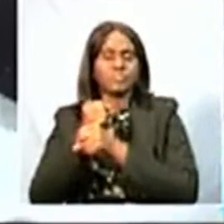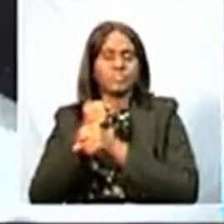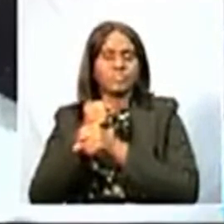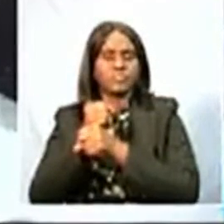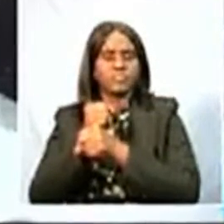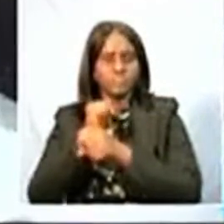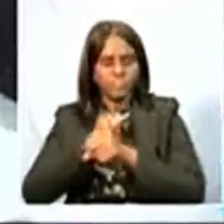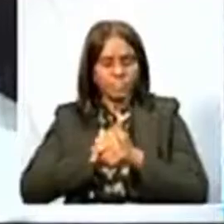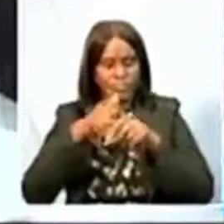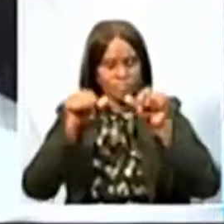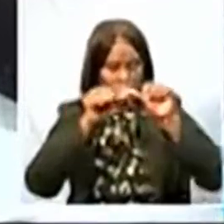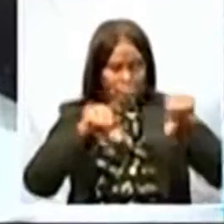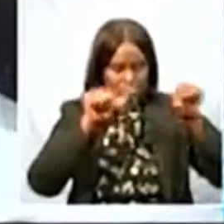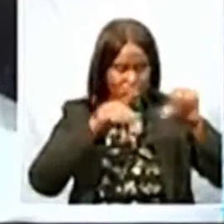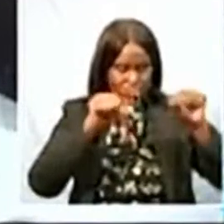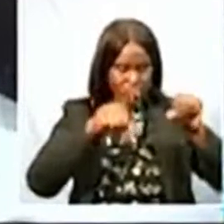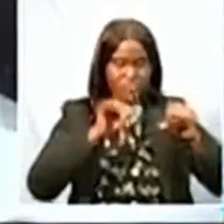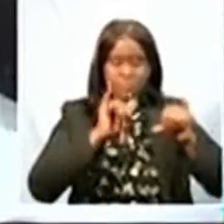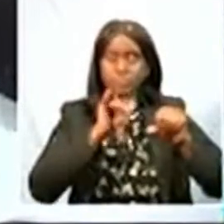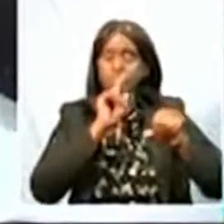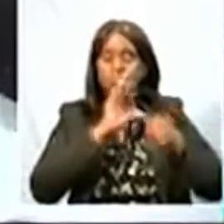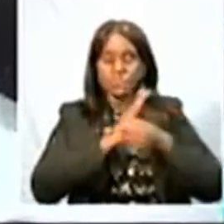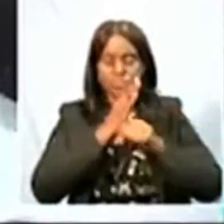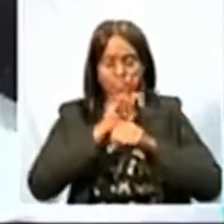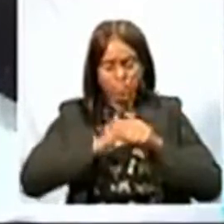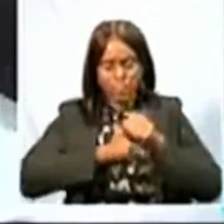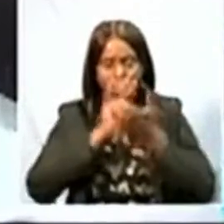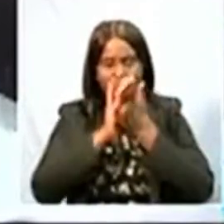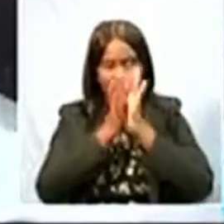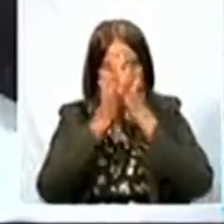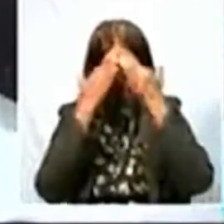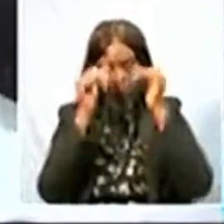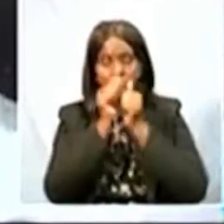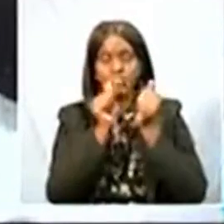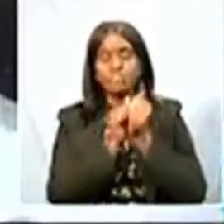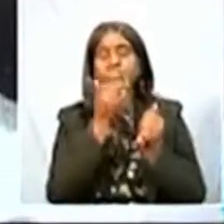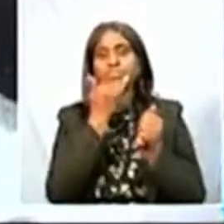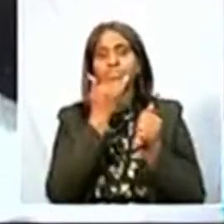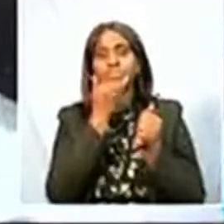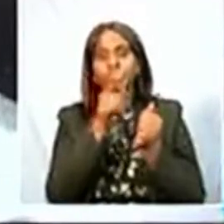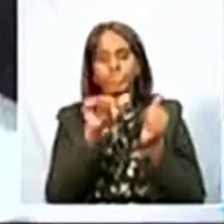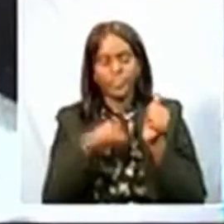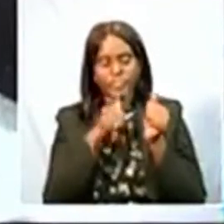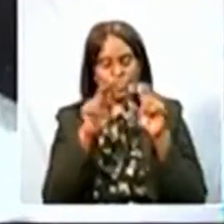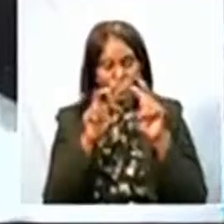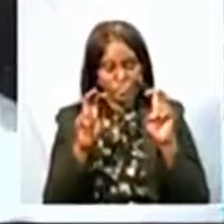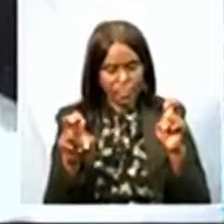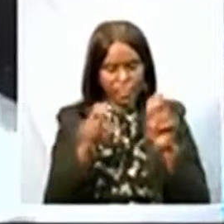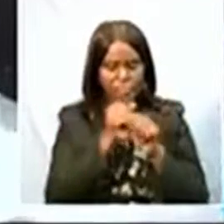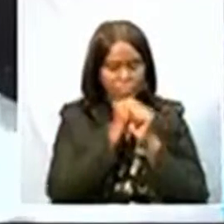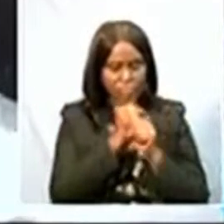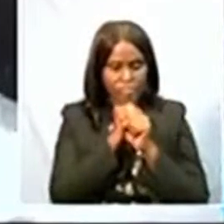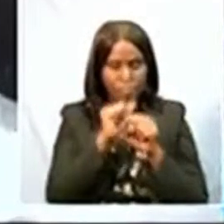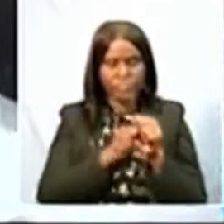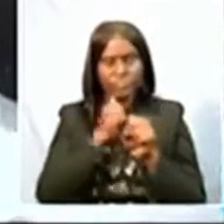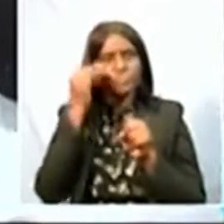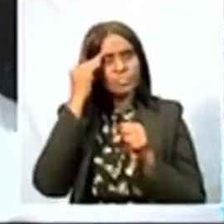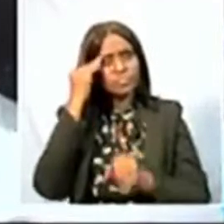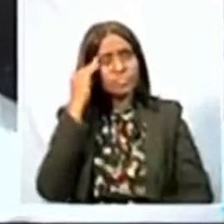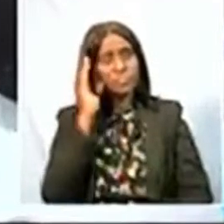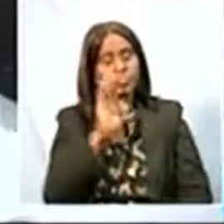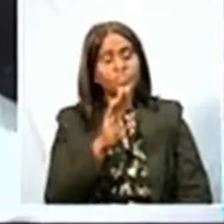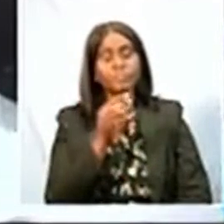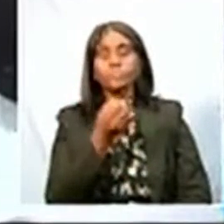We analyzed of course, after realizing the mistake, we checked through the ages and we discovered that